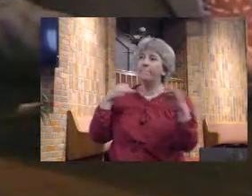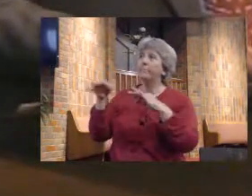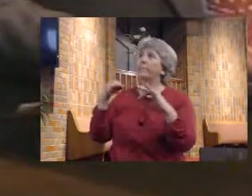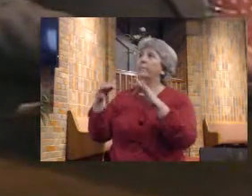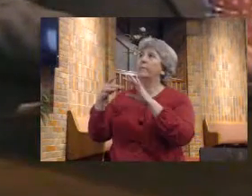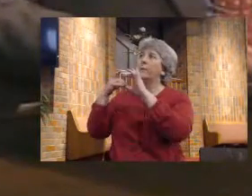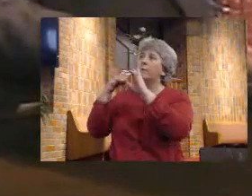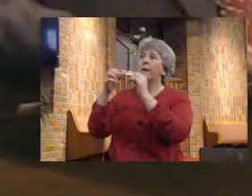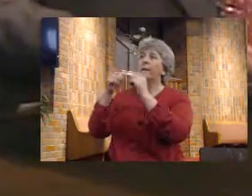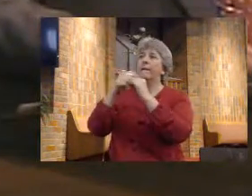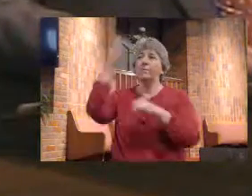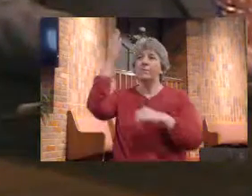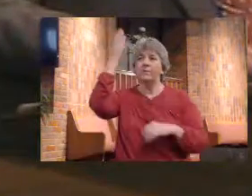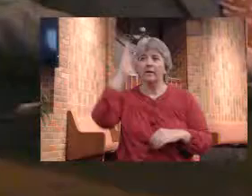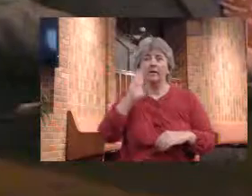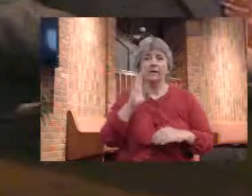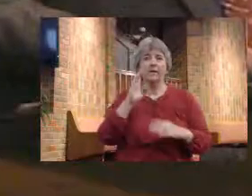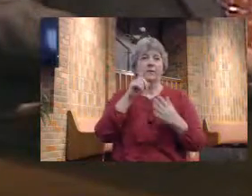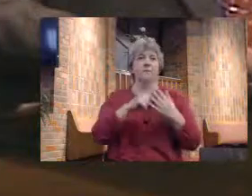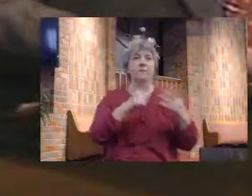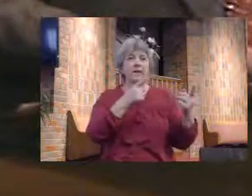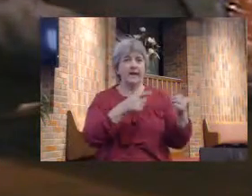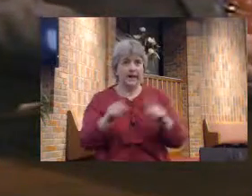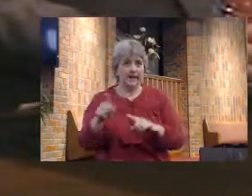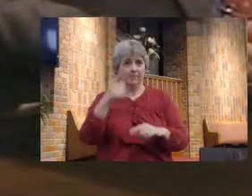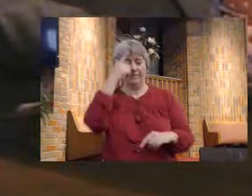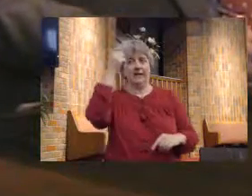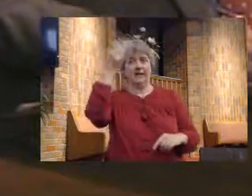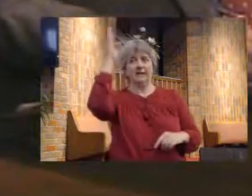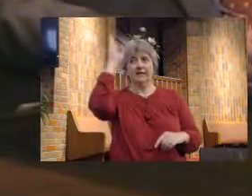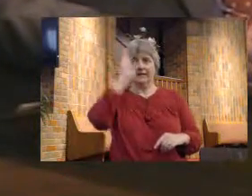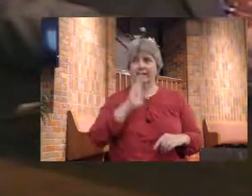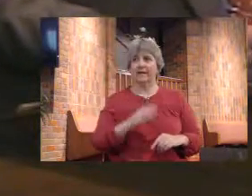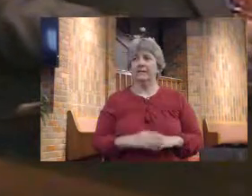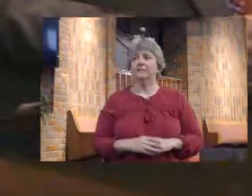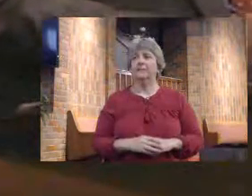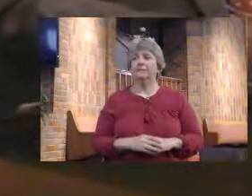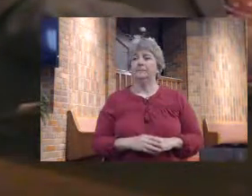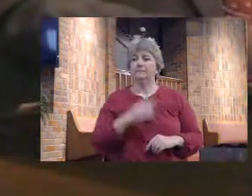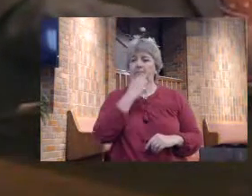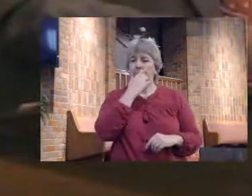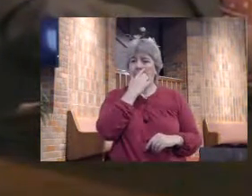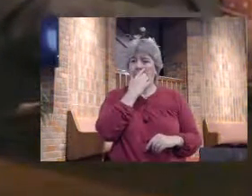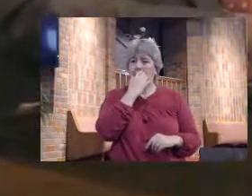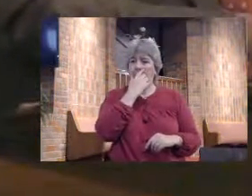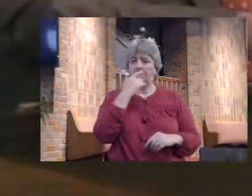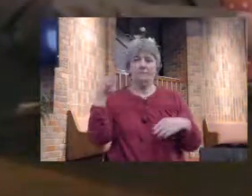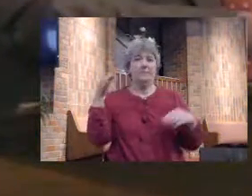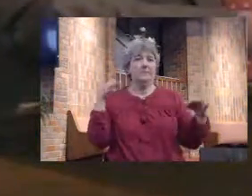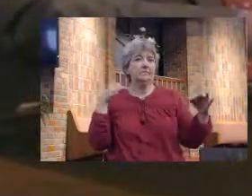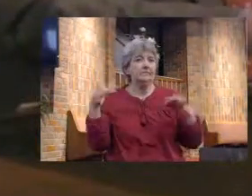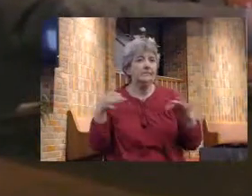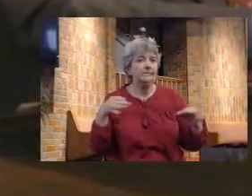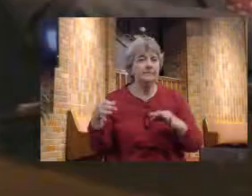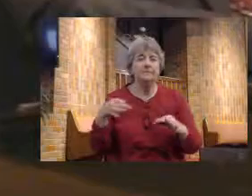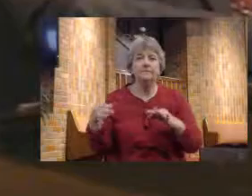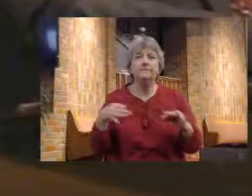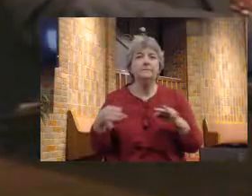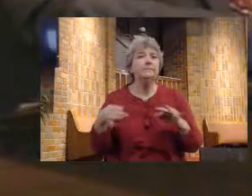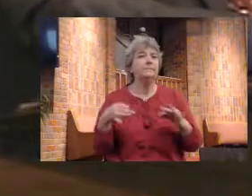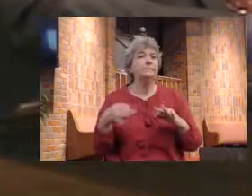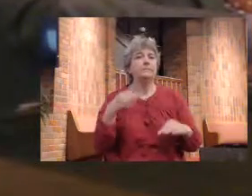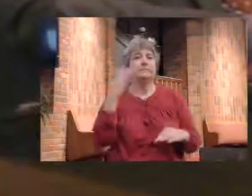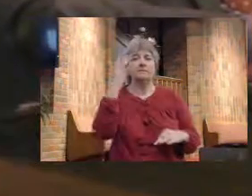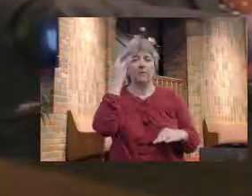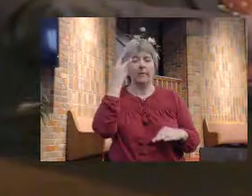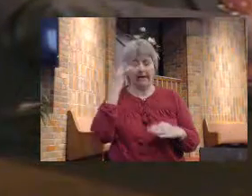has happened to him because of God, and he explains why he has come to the situation he is.